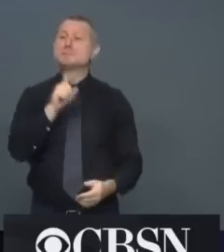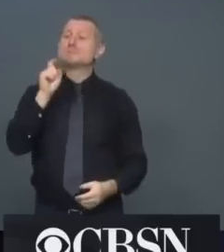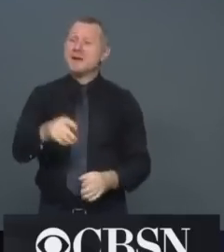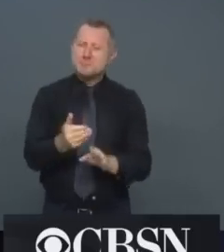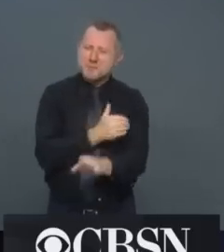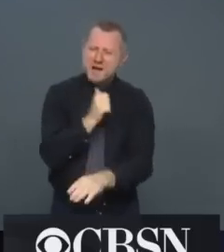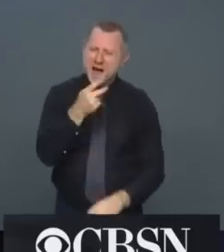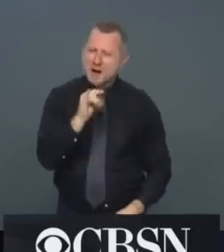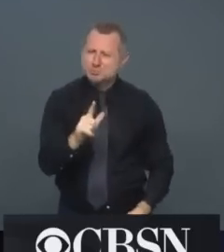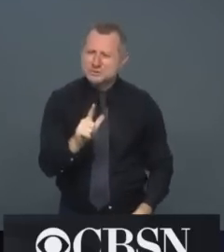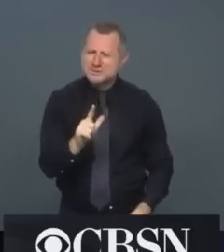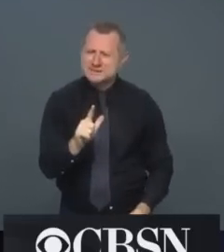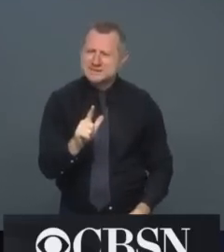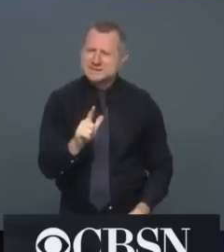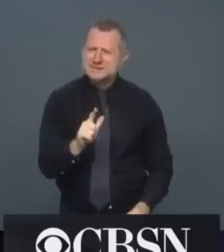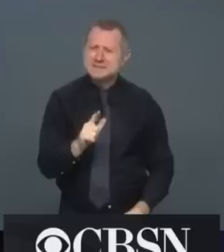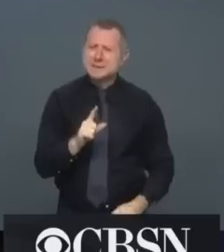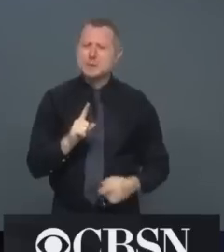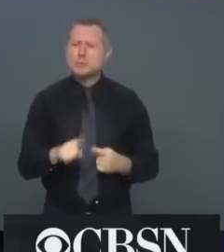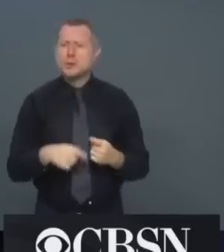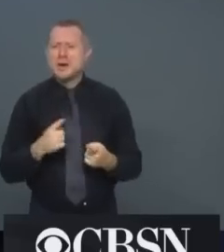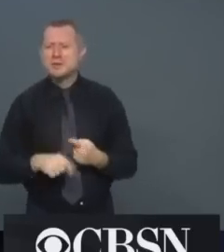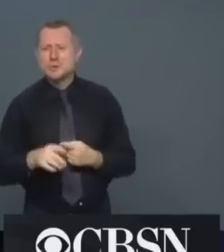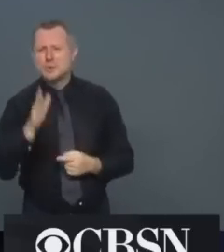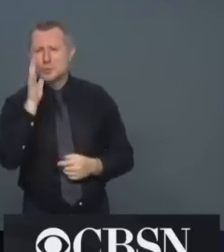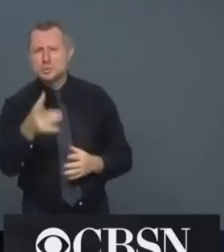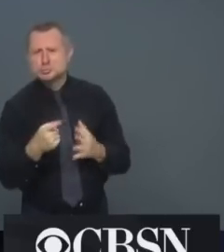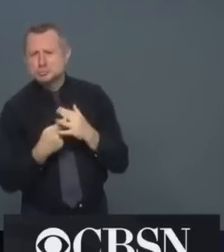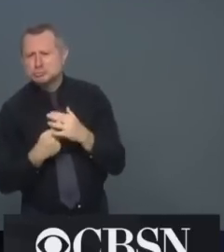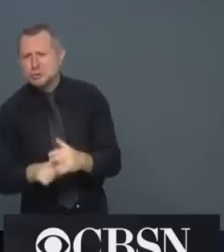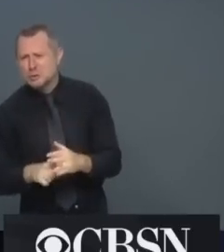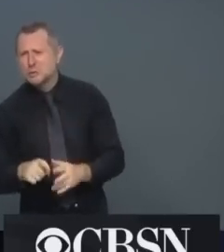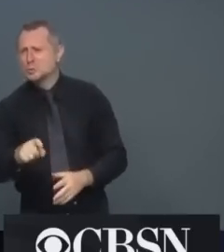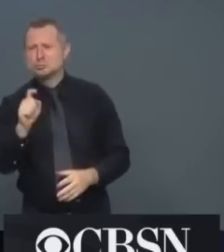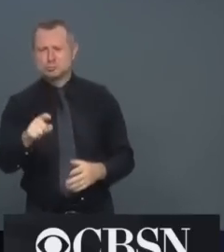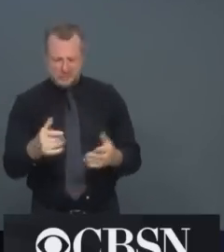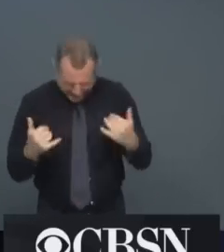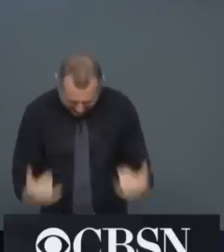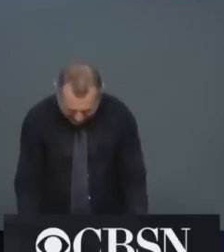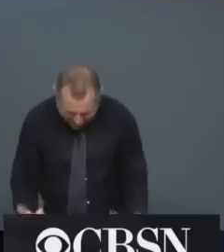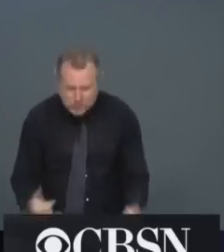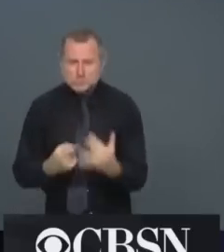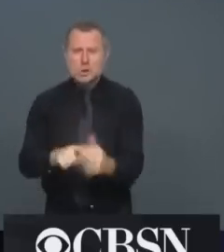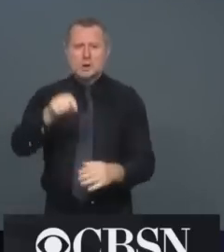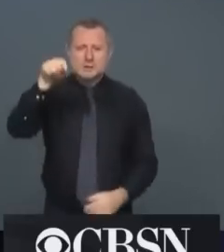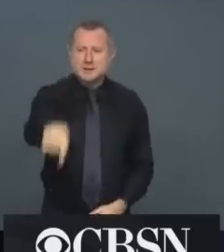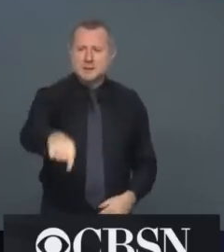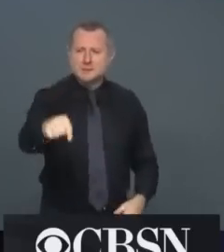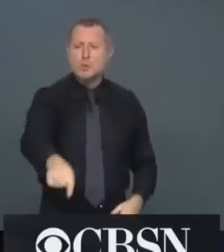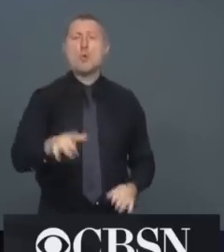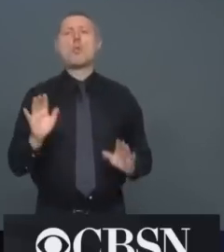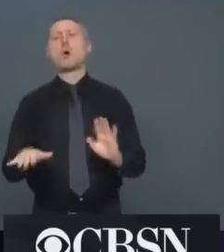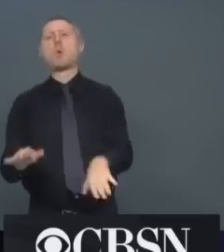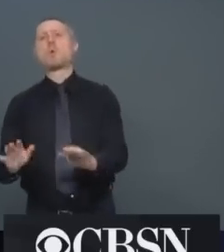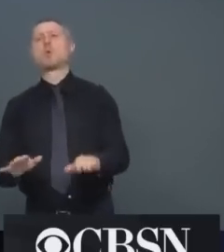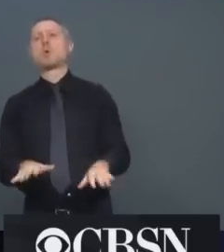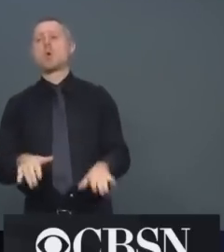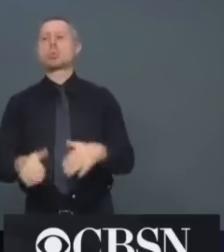you think you're going to start? And why wouldn't you start now? And if you don't want to do